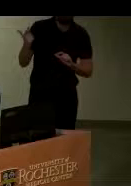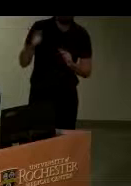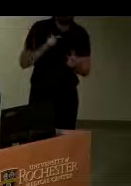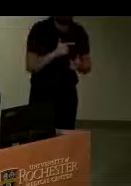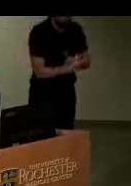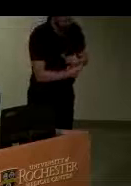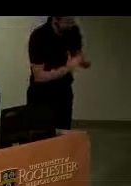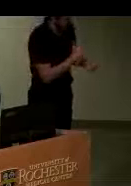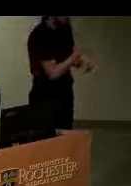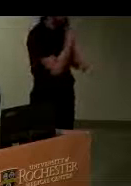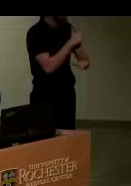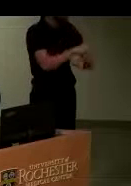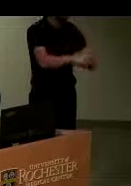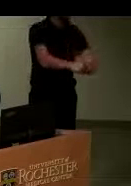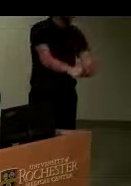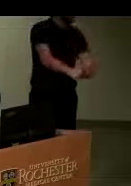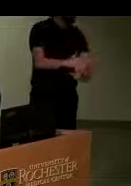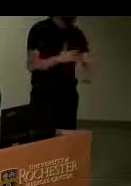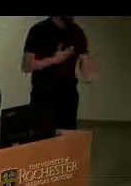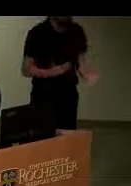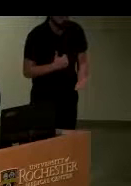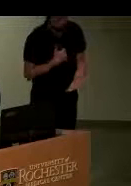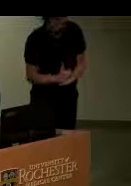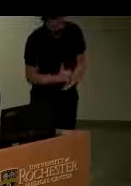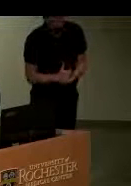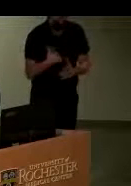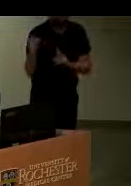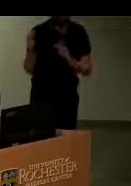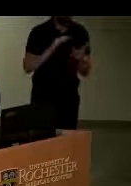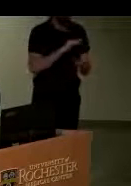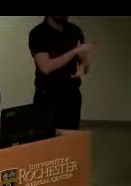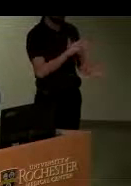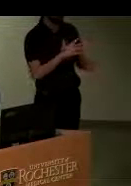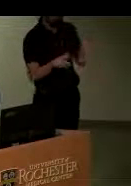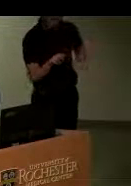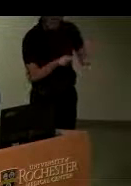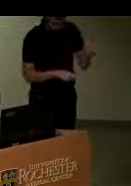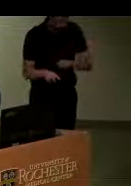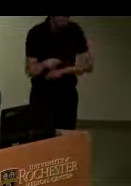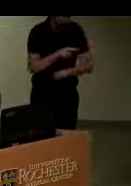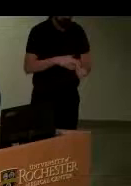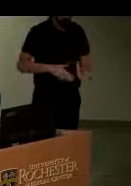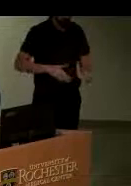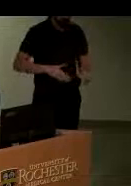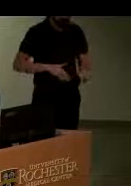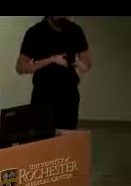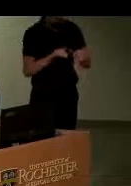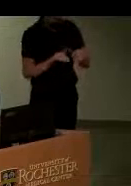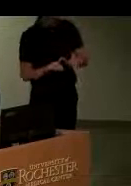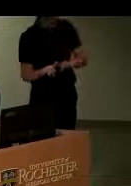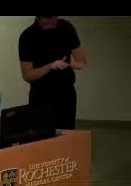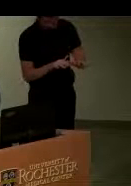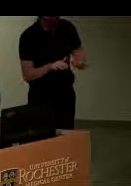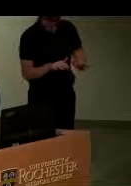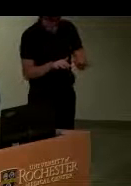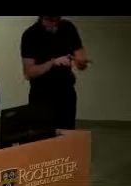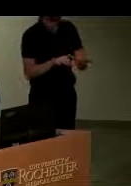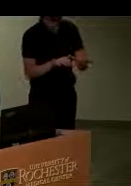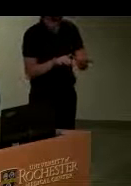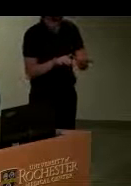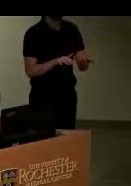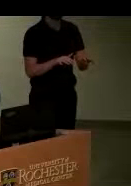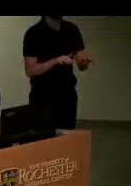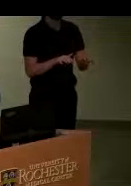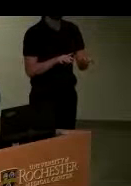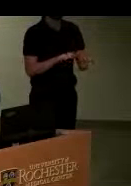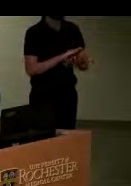and he's holding her hand. He's saying, we're here to help you and all this. And he examines her abdomen, and all of